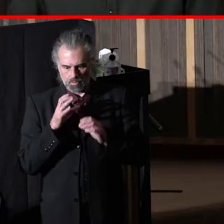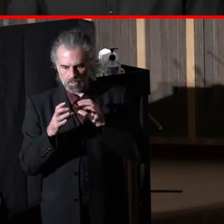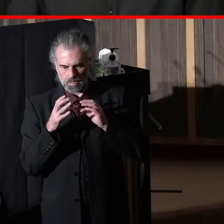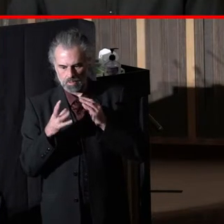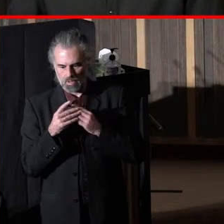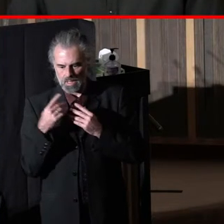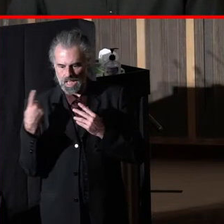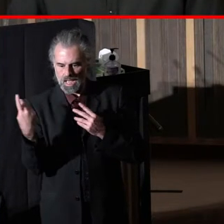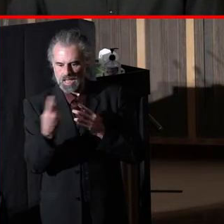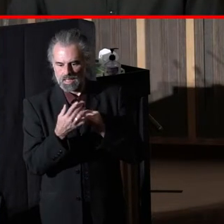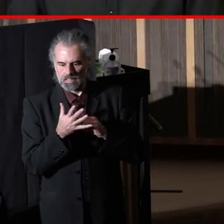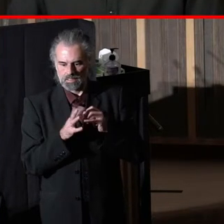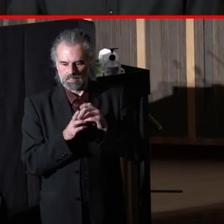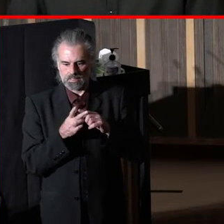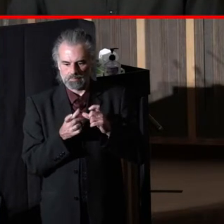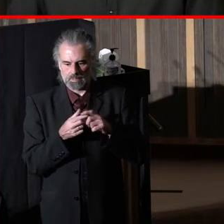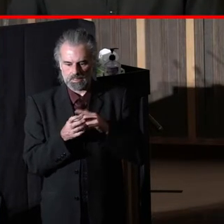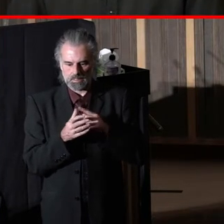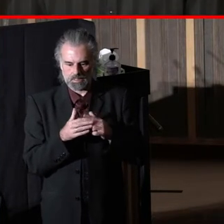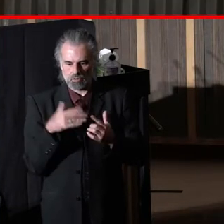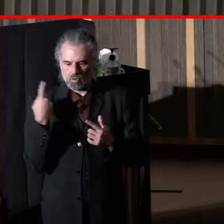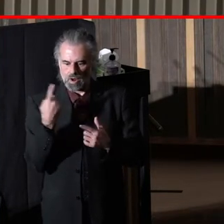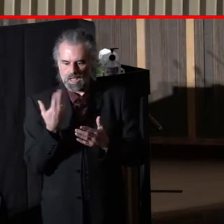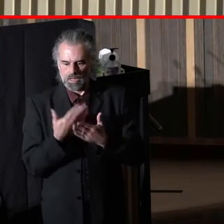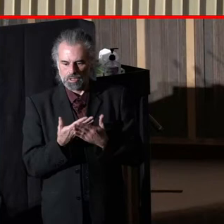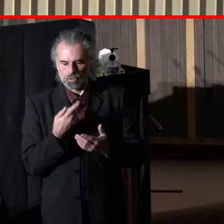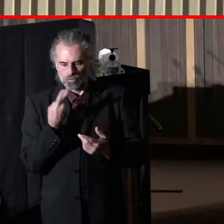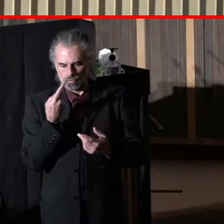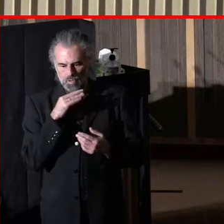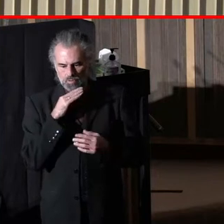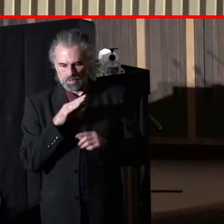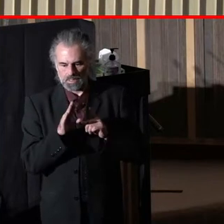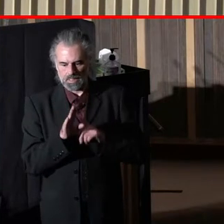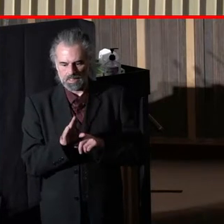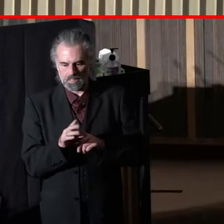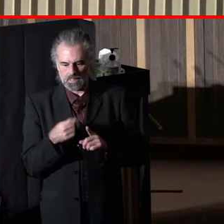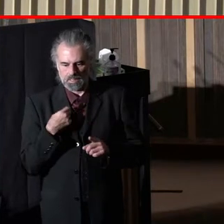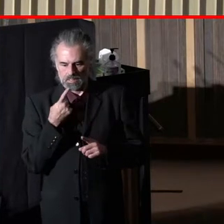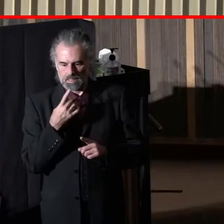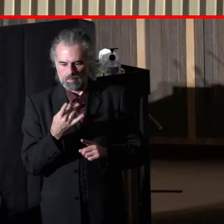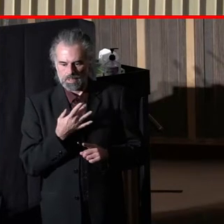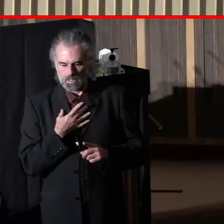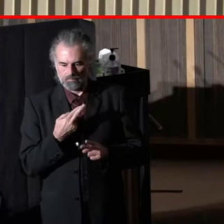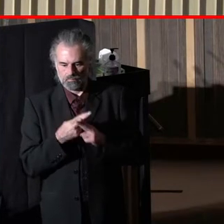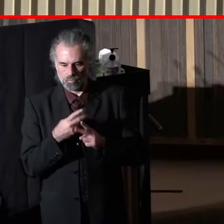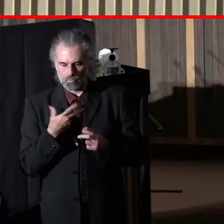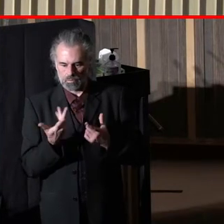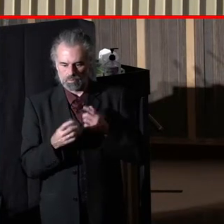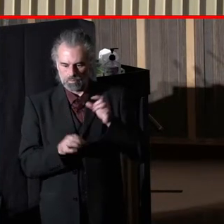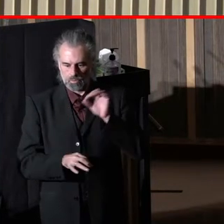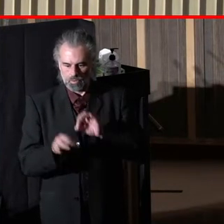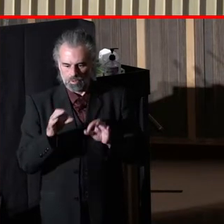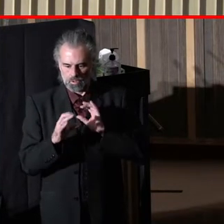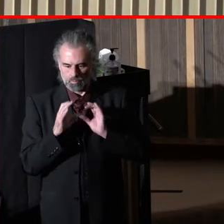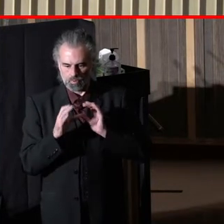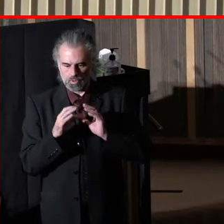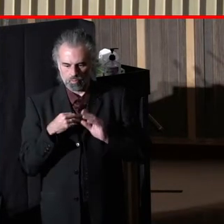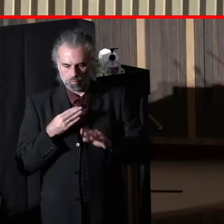still around in 200 years. Yeah, really, really fascinating. And can I say myself, as a science communicator, working with